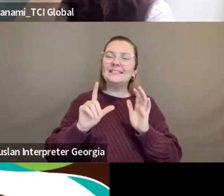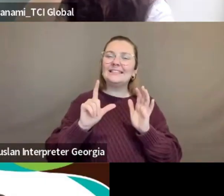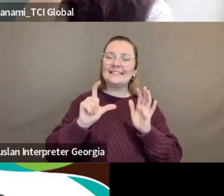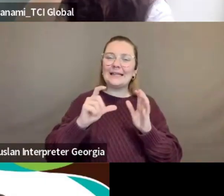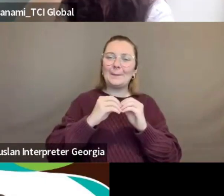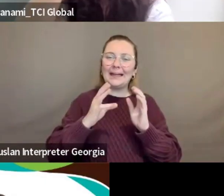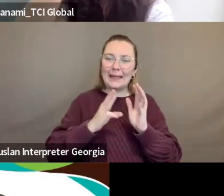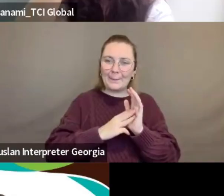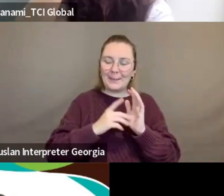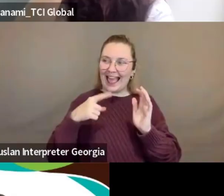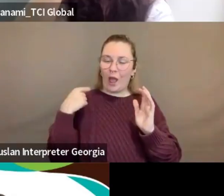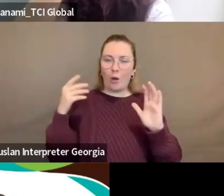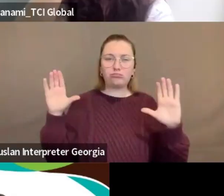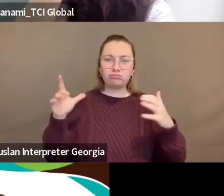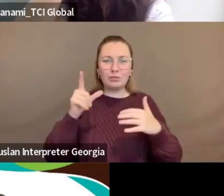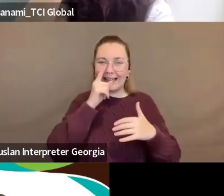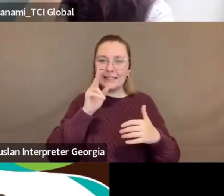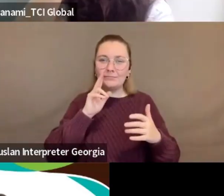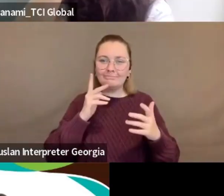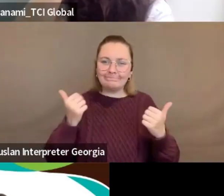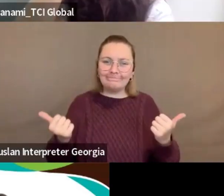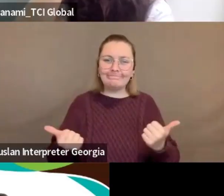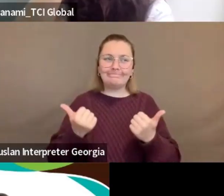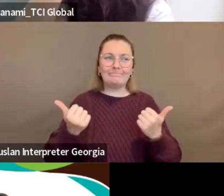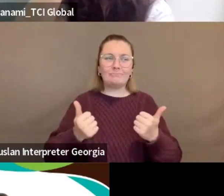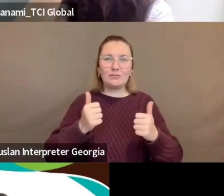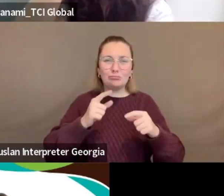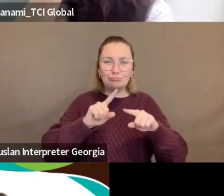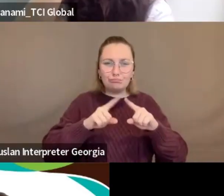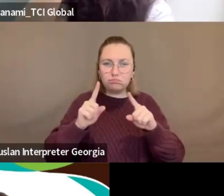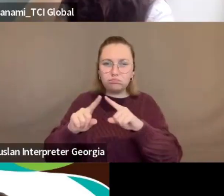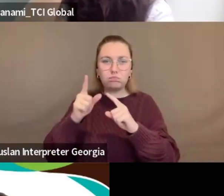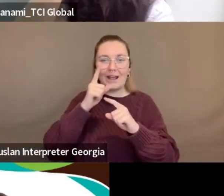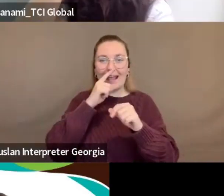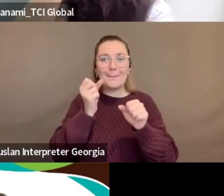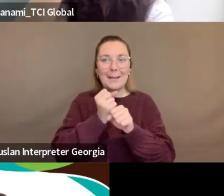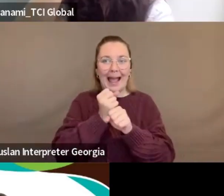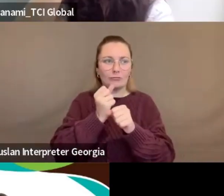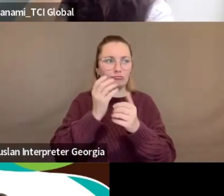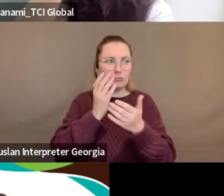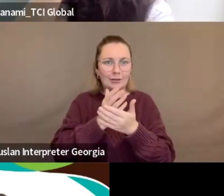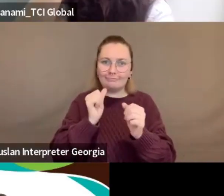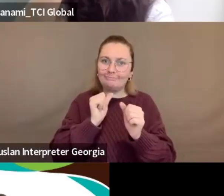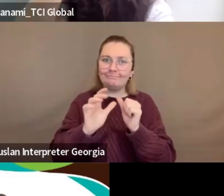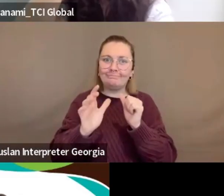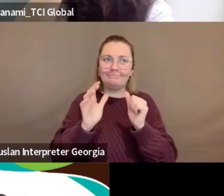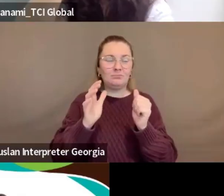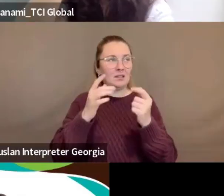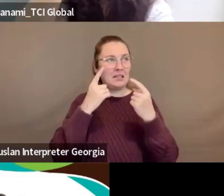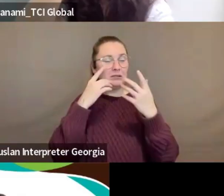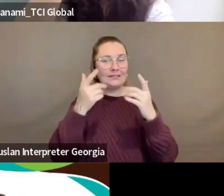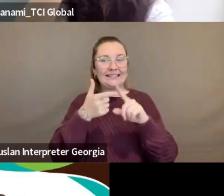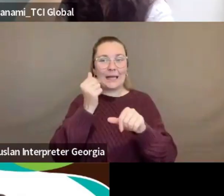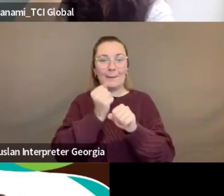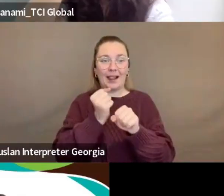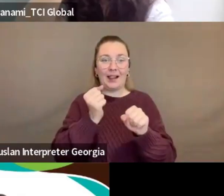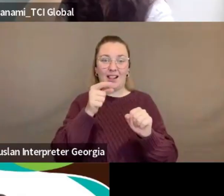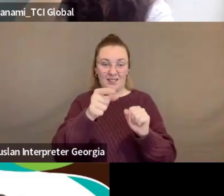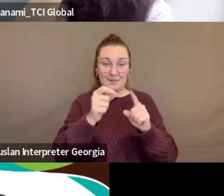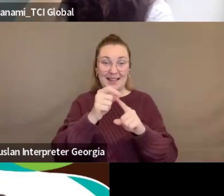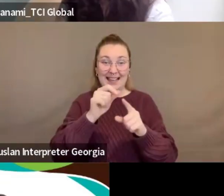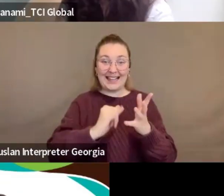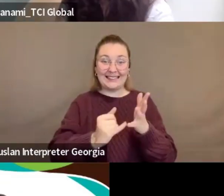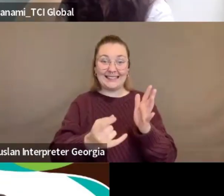partners see a range of powerful enablers for redressing the situation. There are great examples, like PSA was